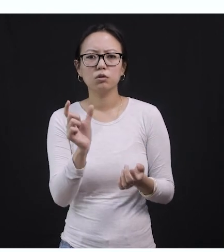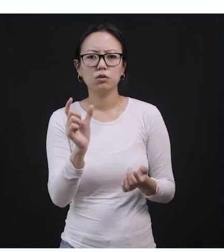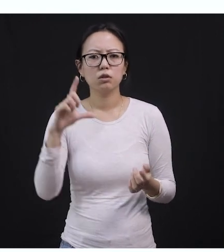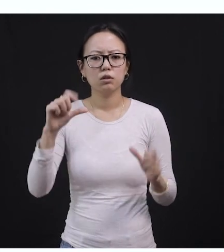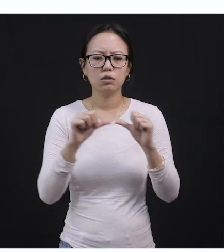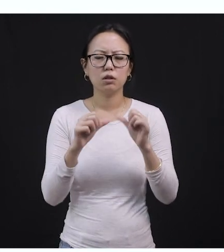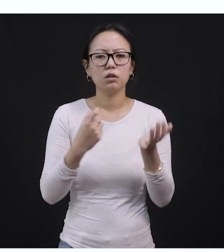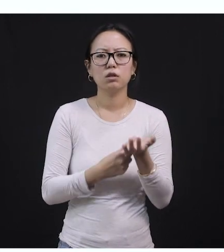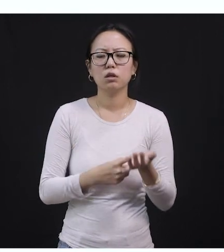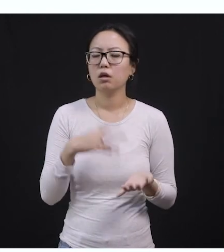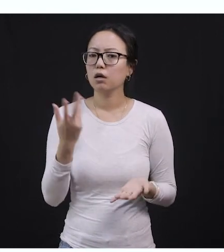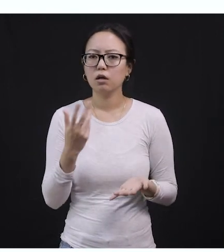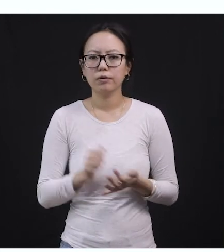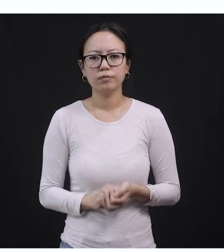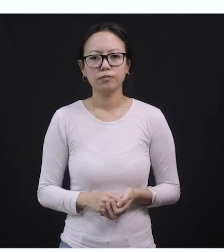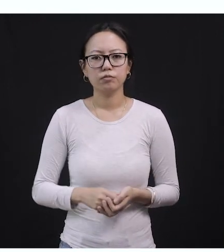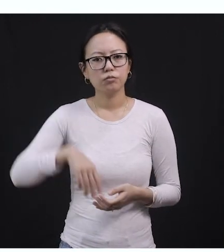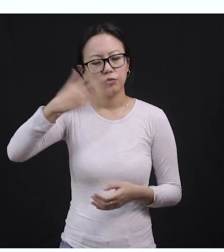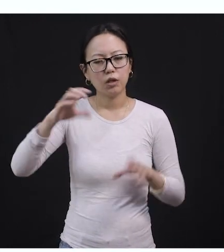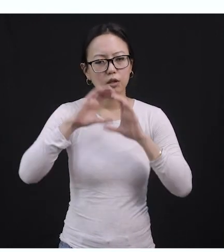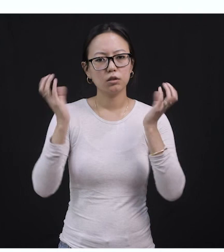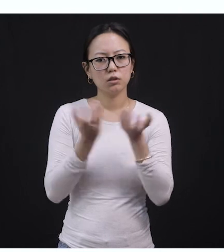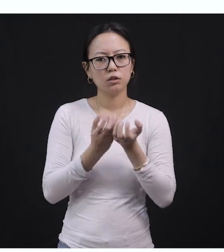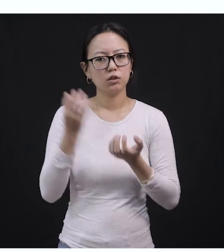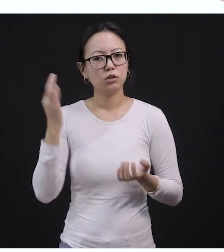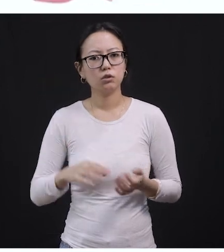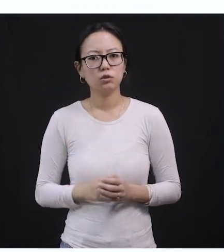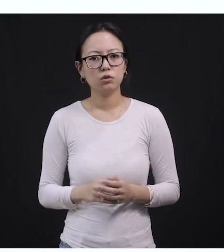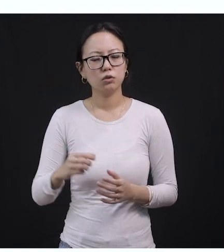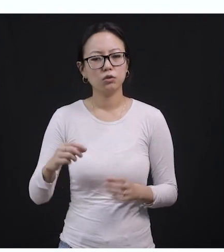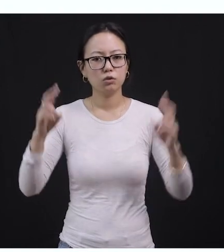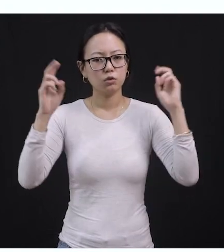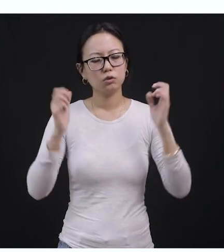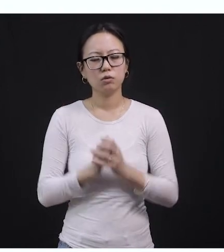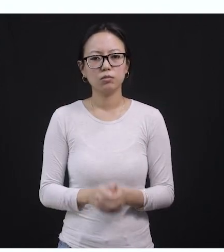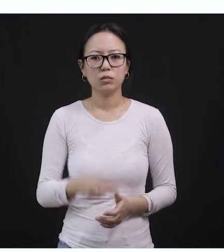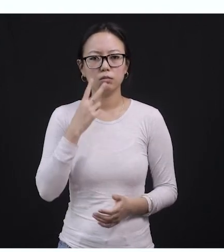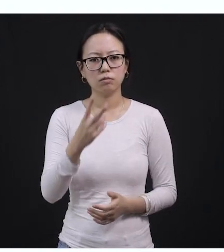So in the next class, I will see you with another topic. Thank you.